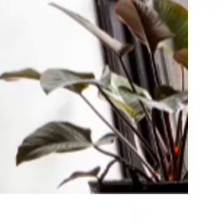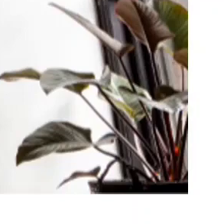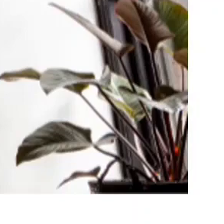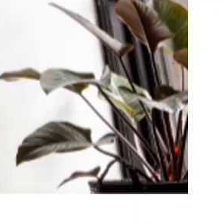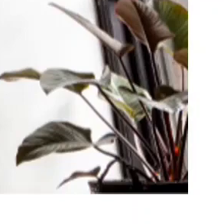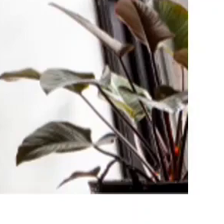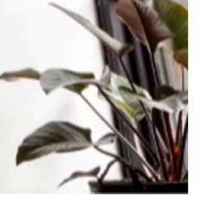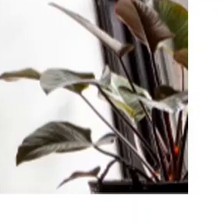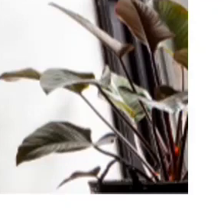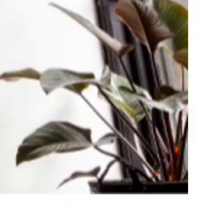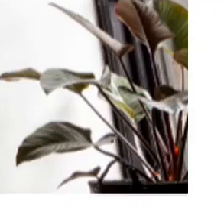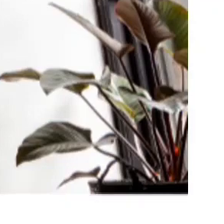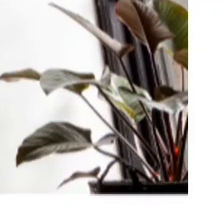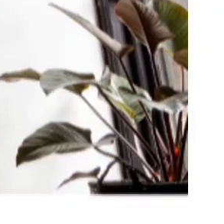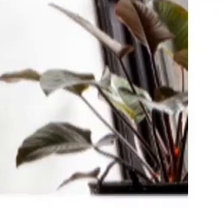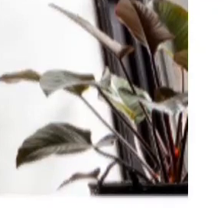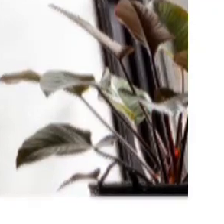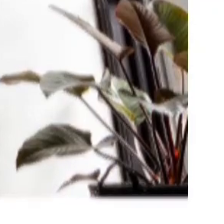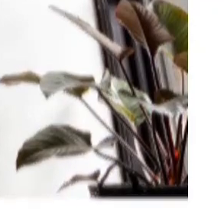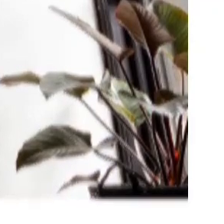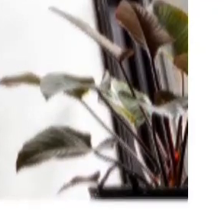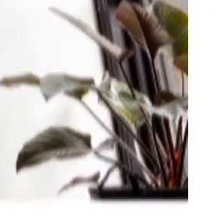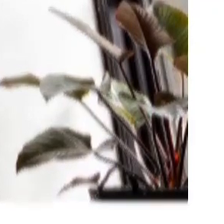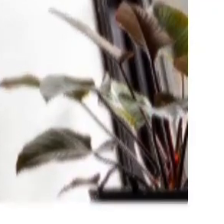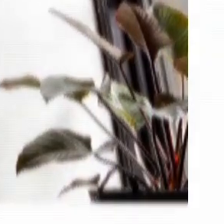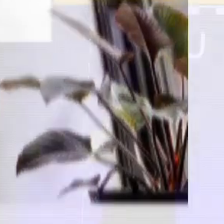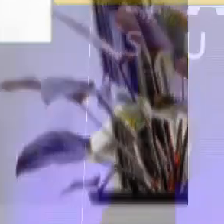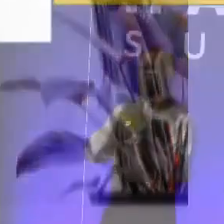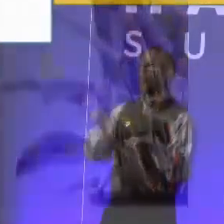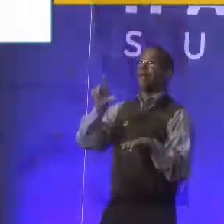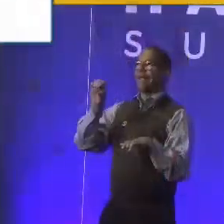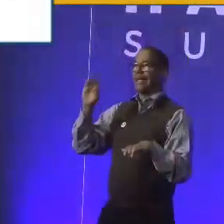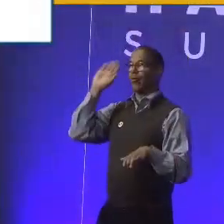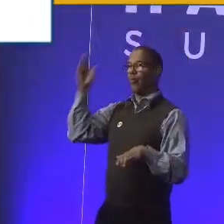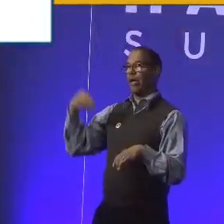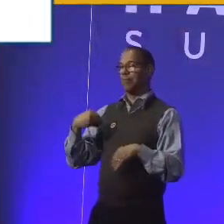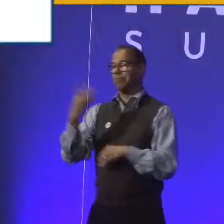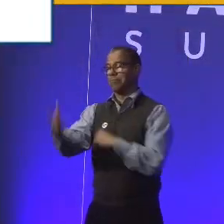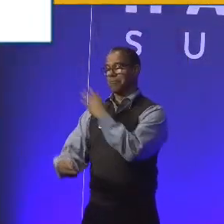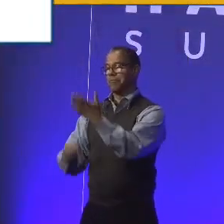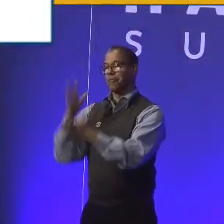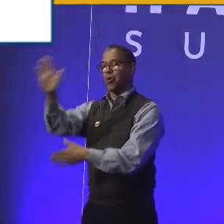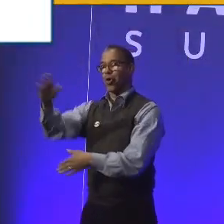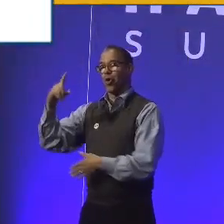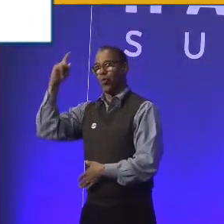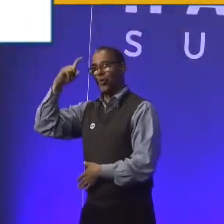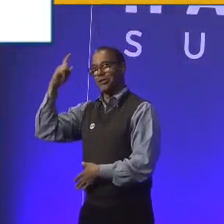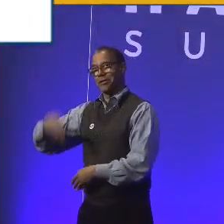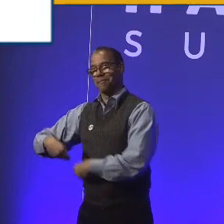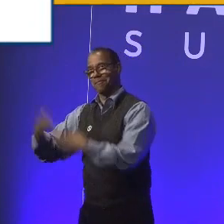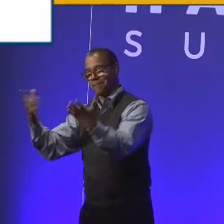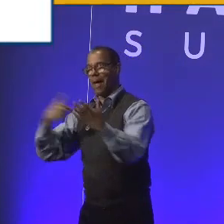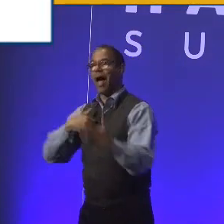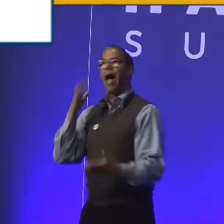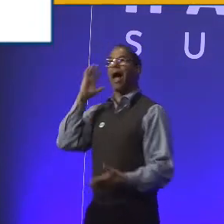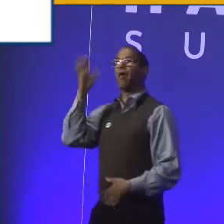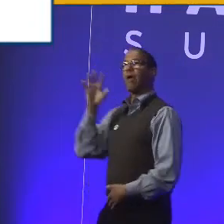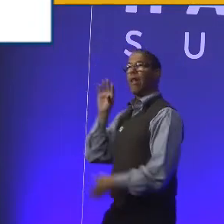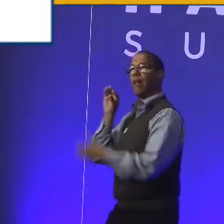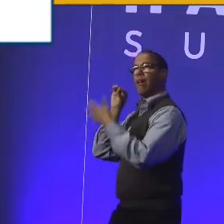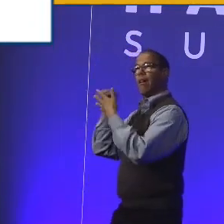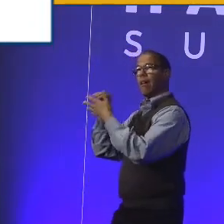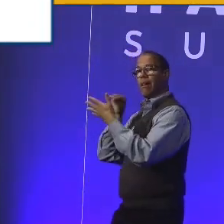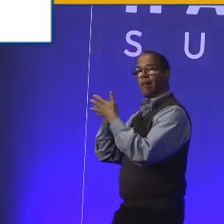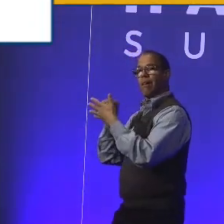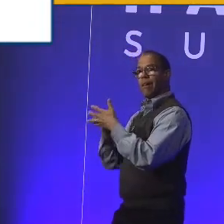So the way this is going to work is Lee's going to give you her wisdom. I'm going to interject, contextualize, and we're going to get through this